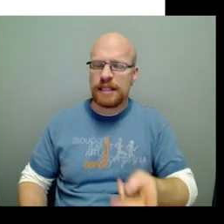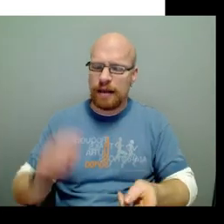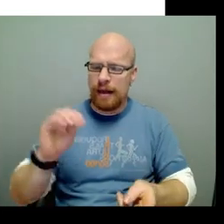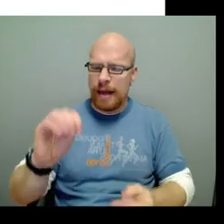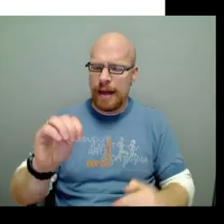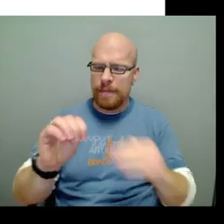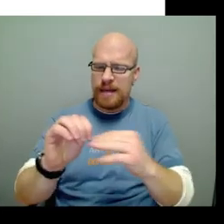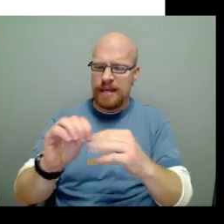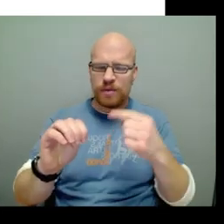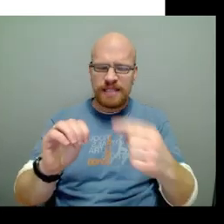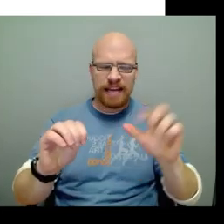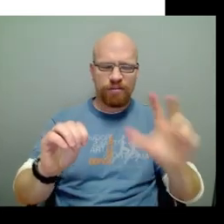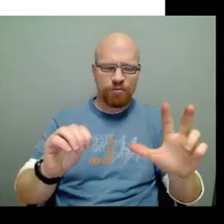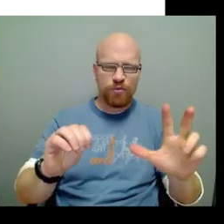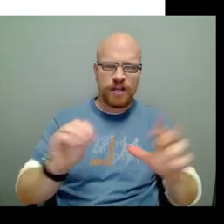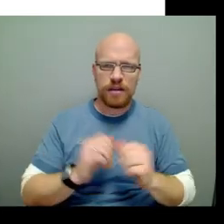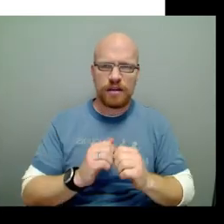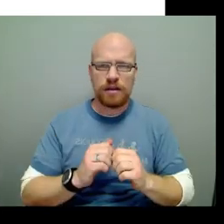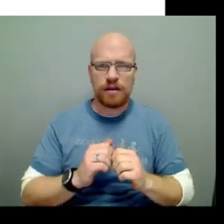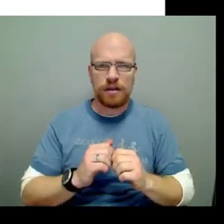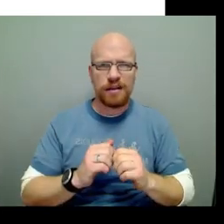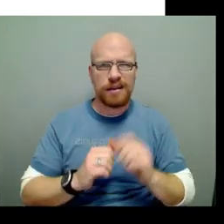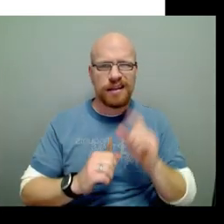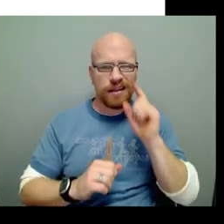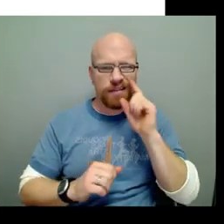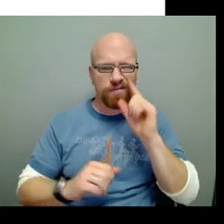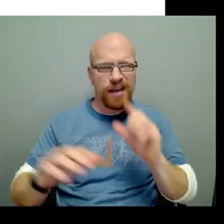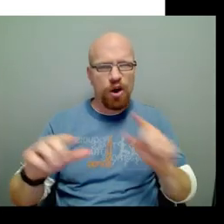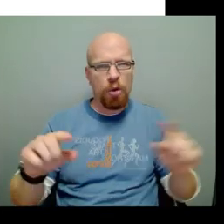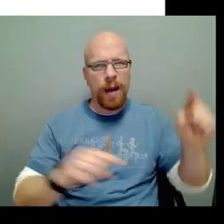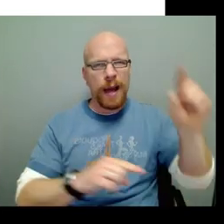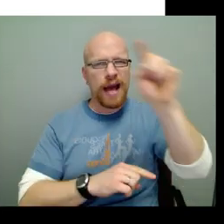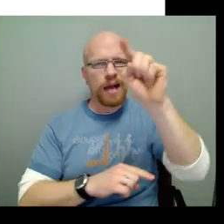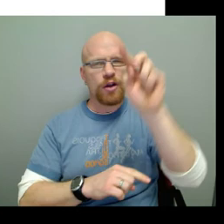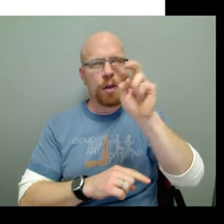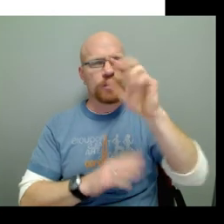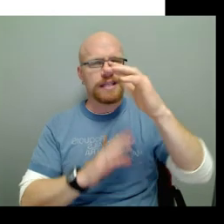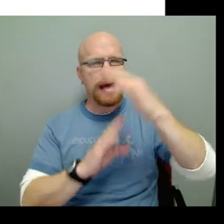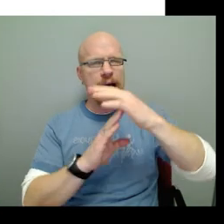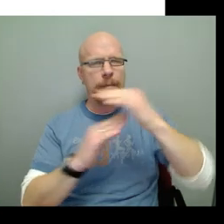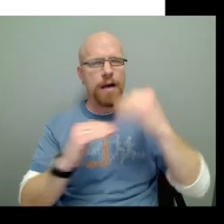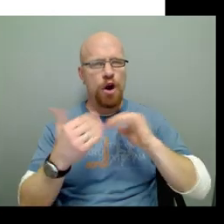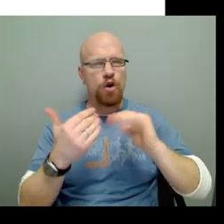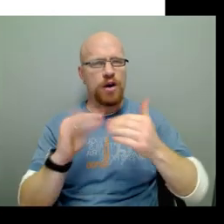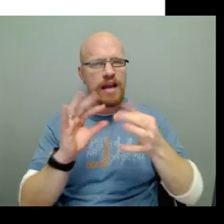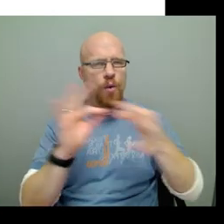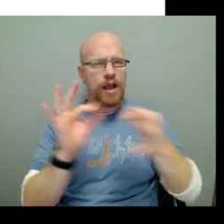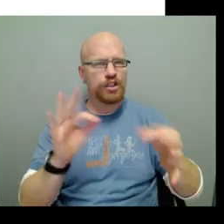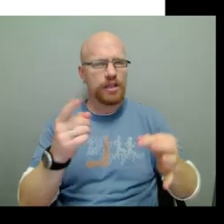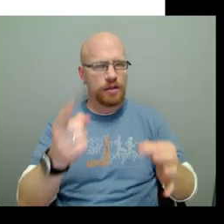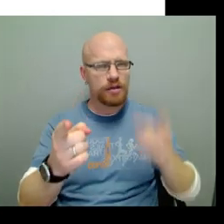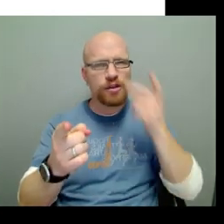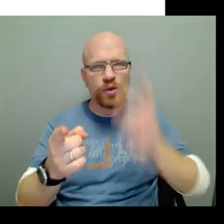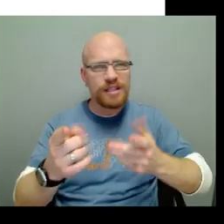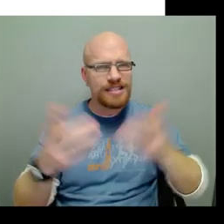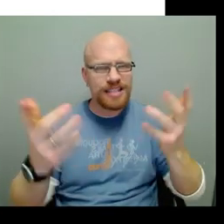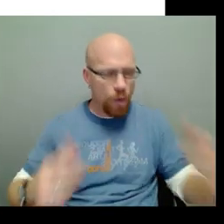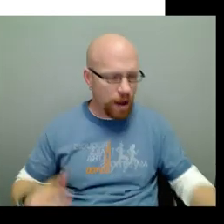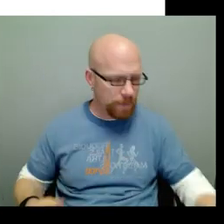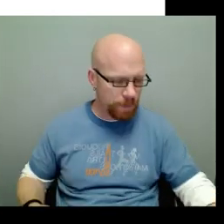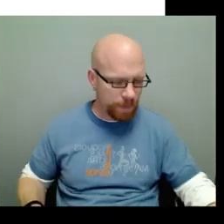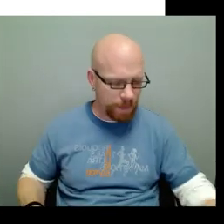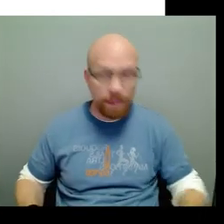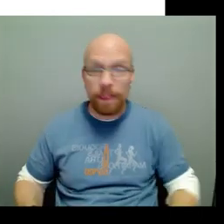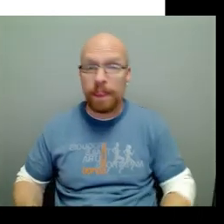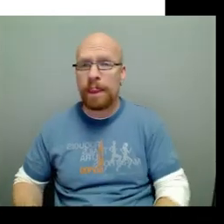Here we see m equals negative 3. I go back up to the top of our equation, you can